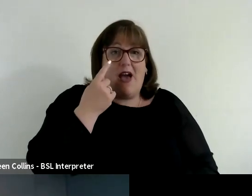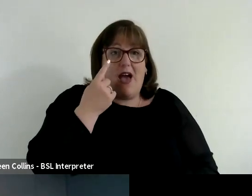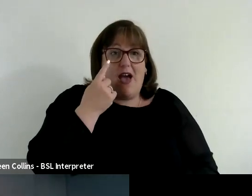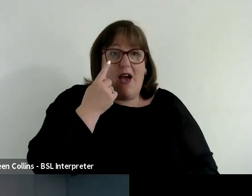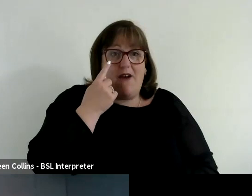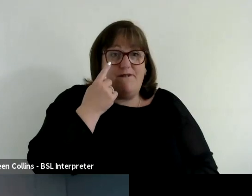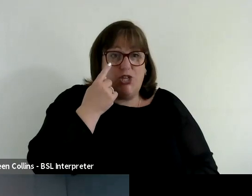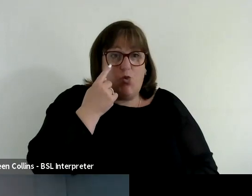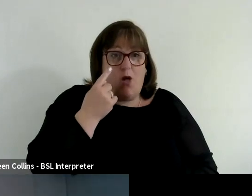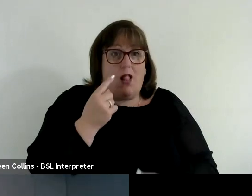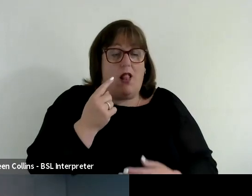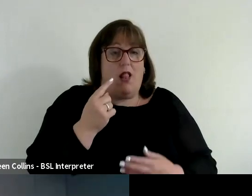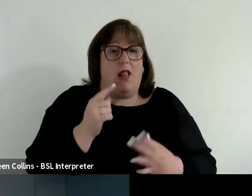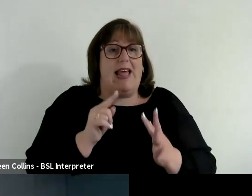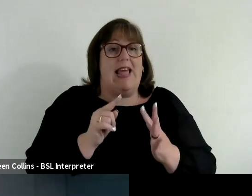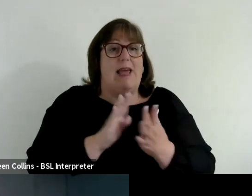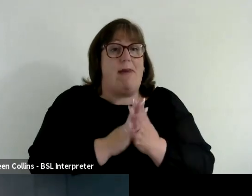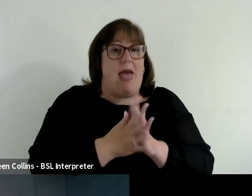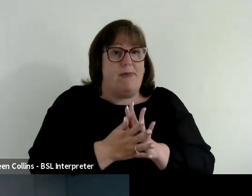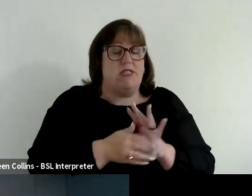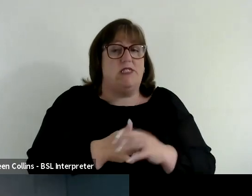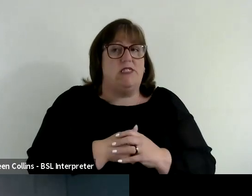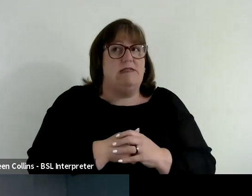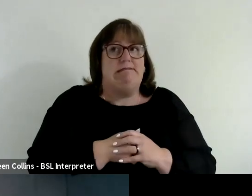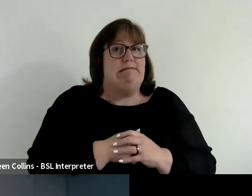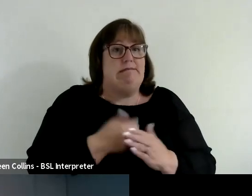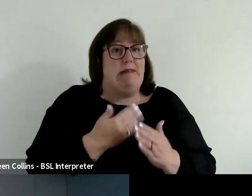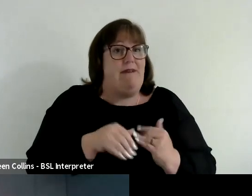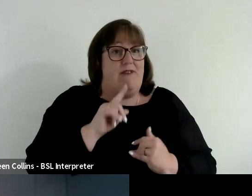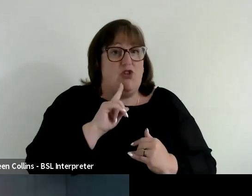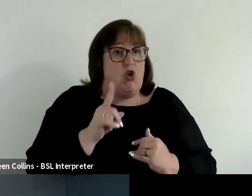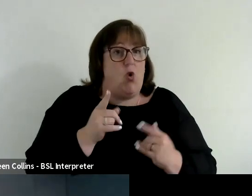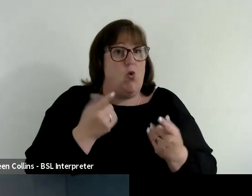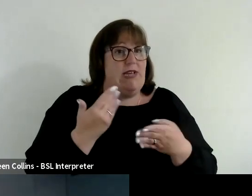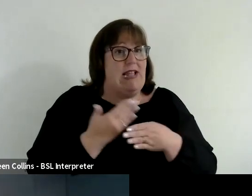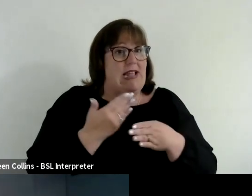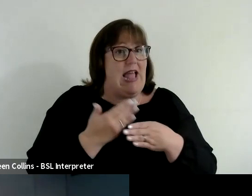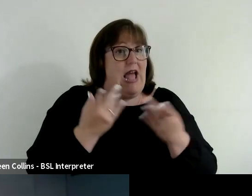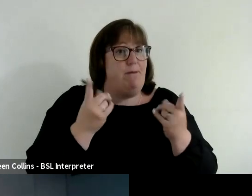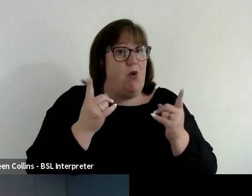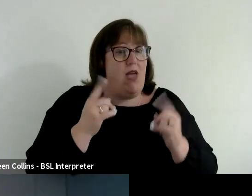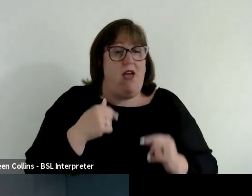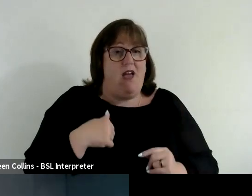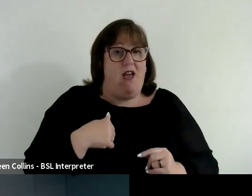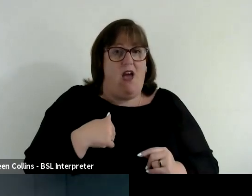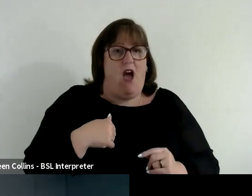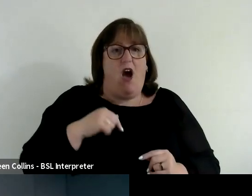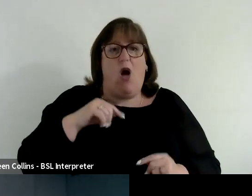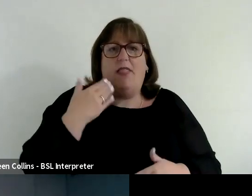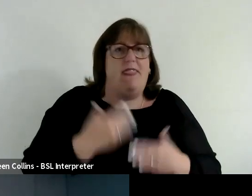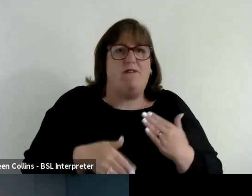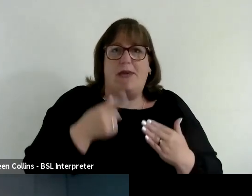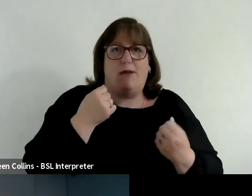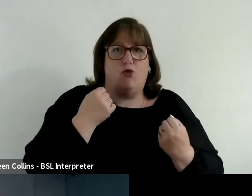to an employer until I'd been there for quite a while and said, oh, by the way, like I'm never going to be able to drive and I'm never going to be able to do this and this and this.